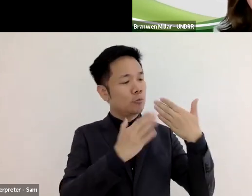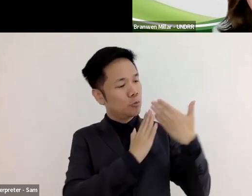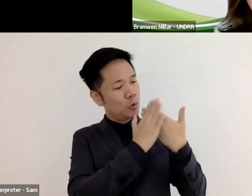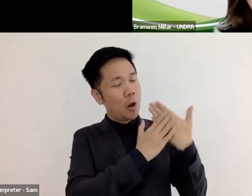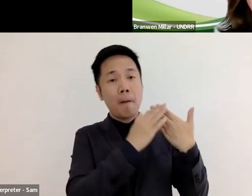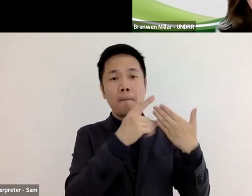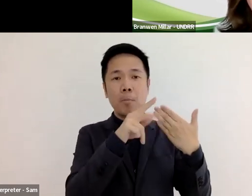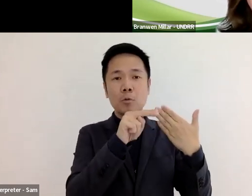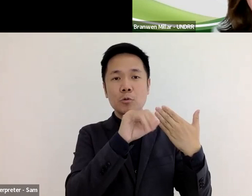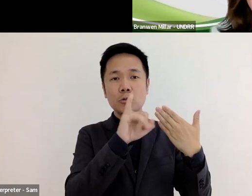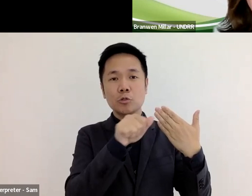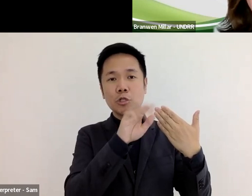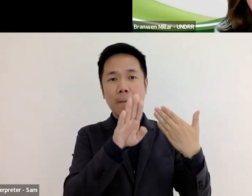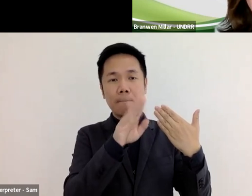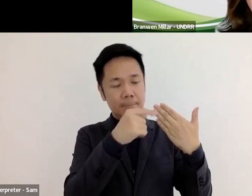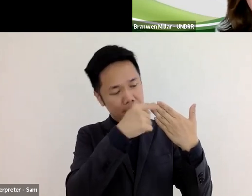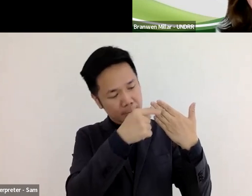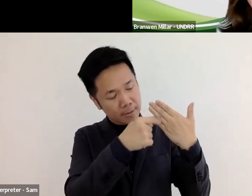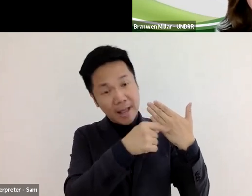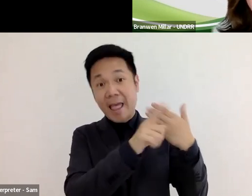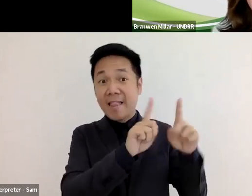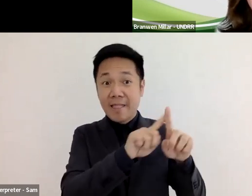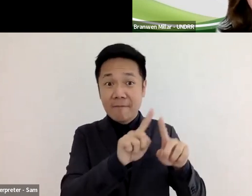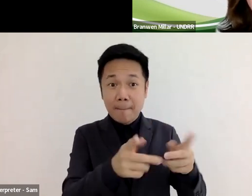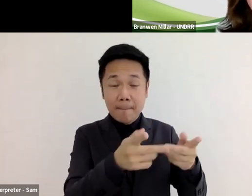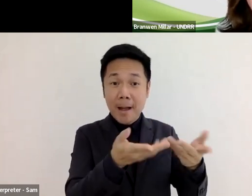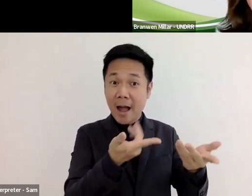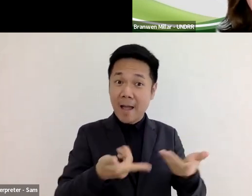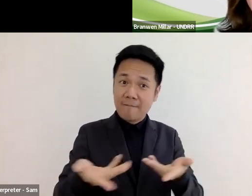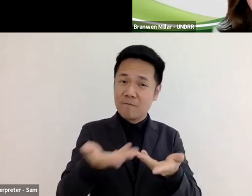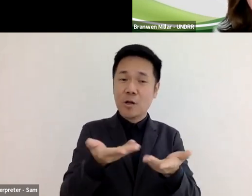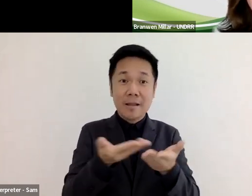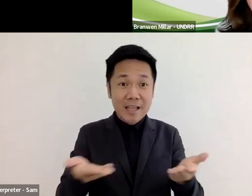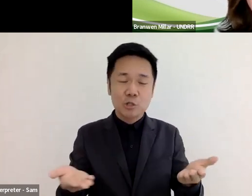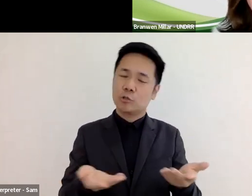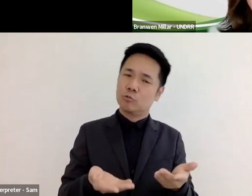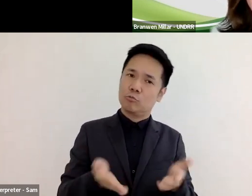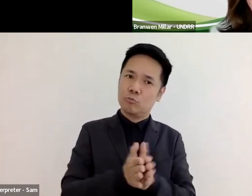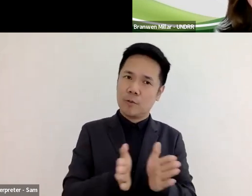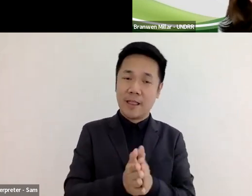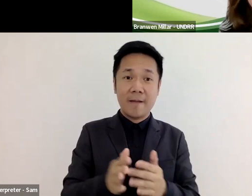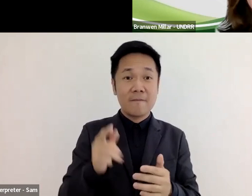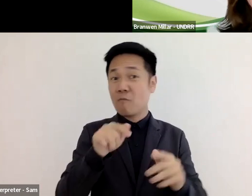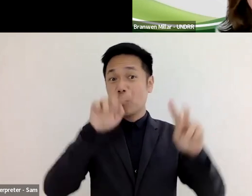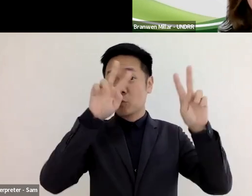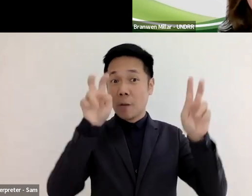also preserve the natural resources, at the same time addressing the DRR